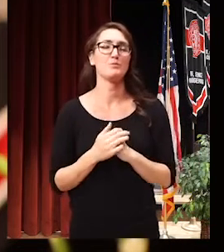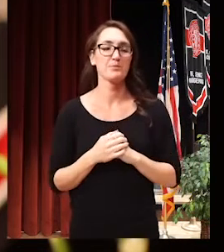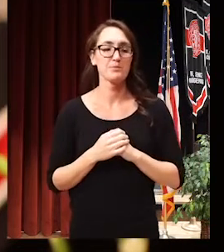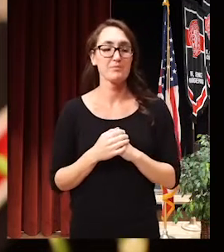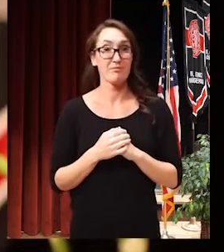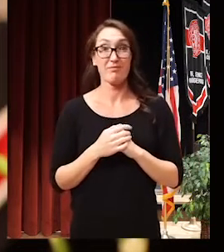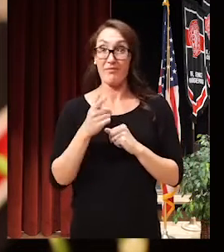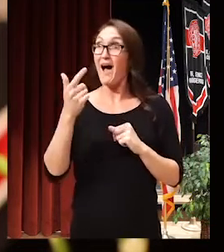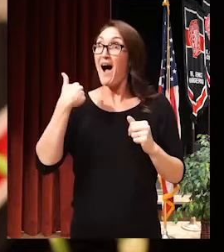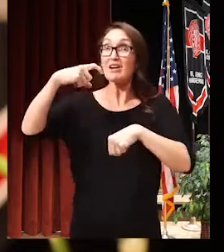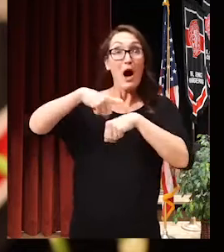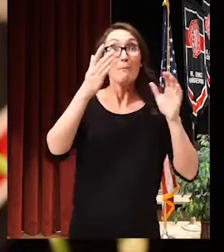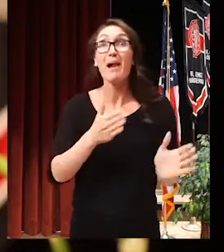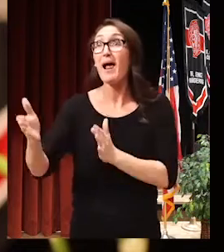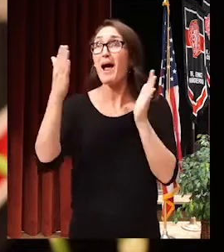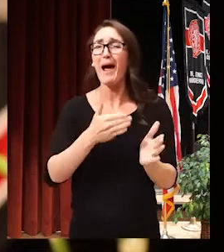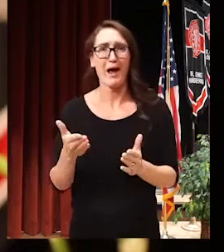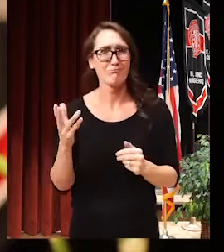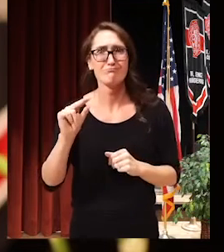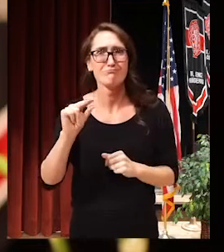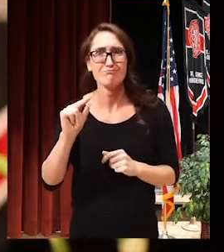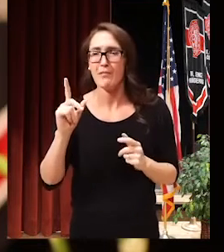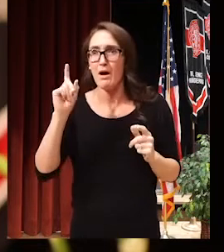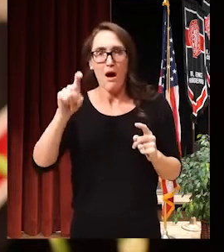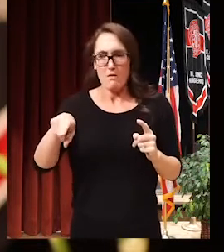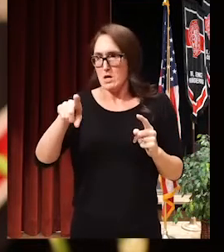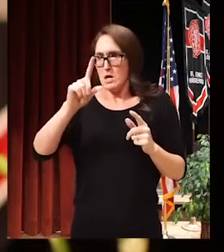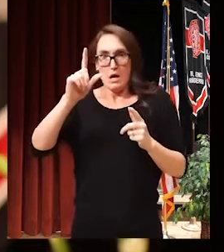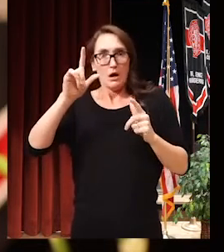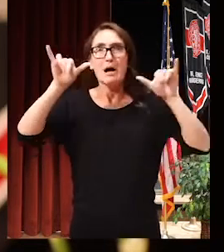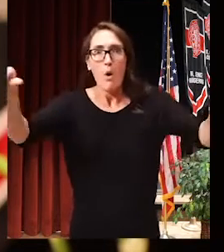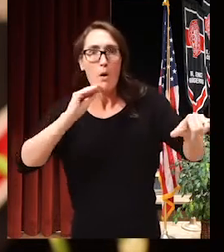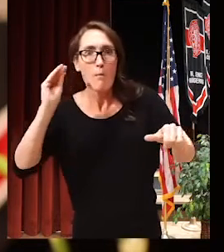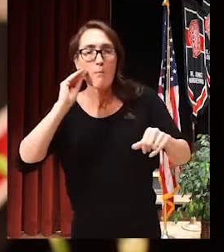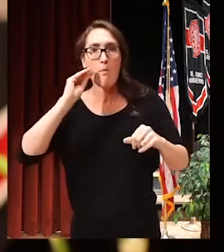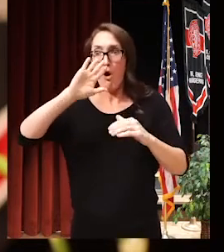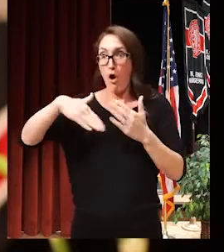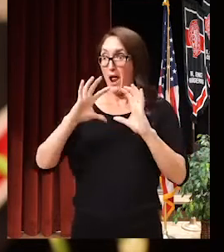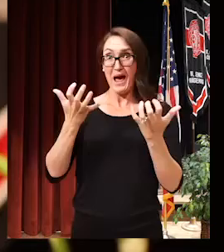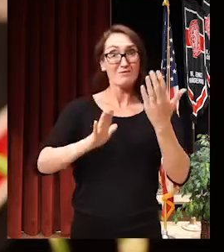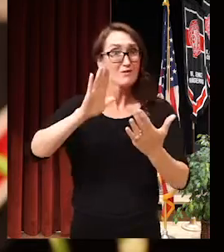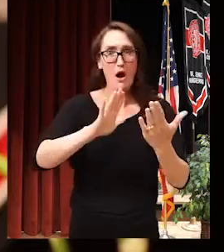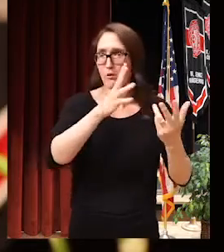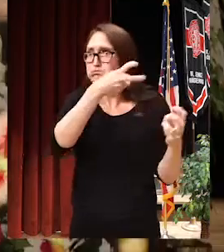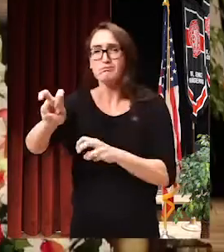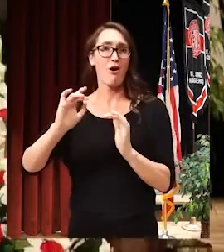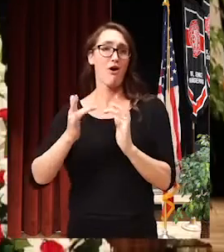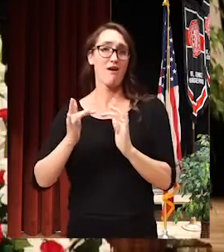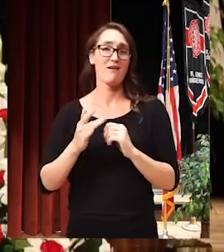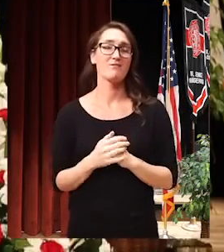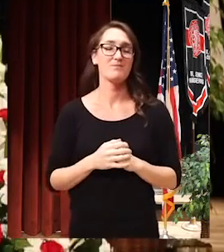With little notice, we were forced to go behind doors and move all of the classes to online.